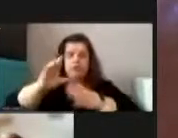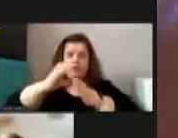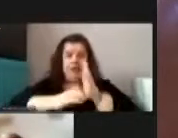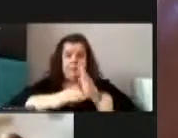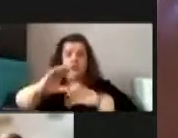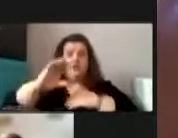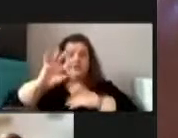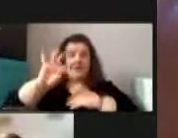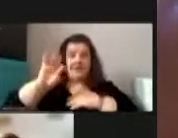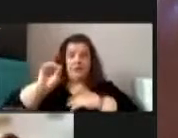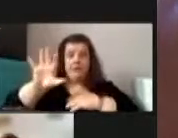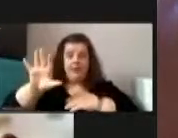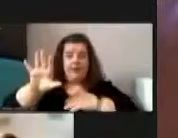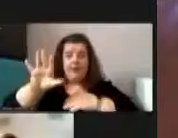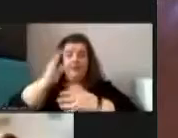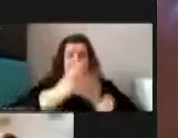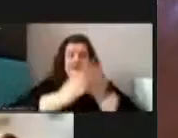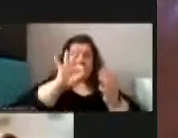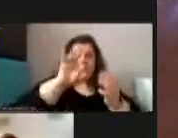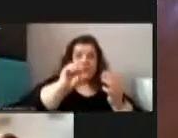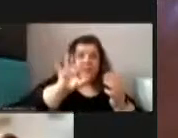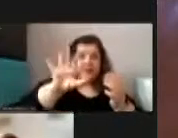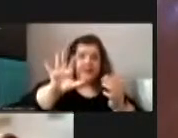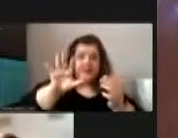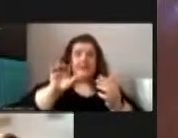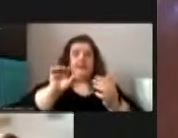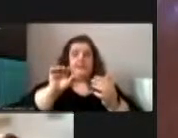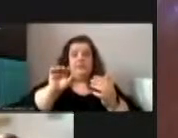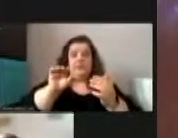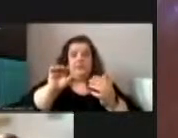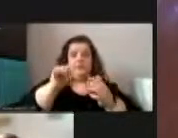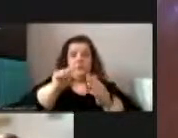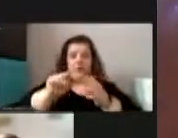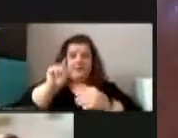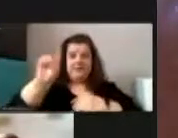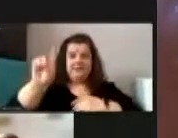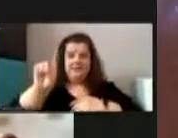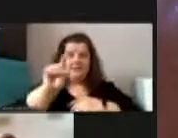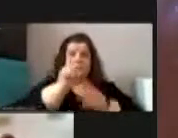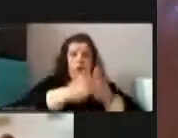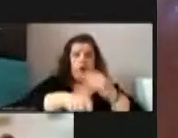905.03.d, and Article 7, Chapter 922, Section